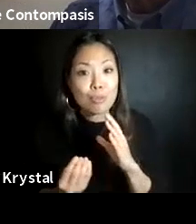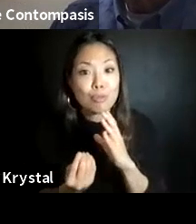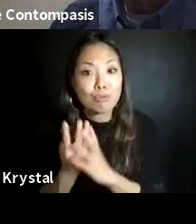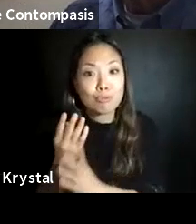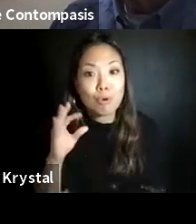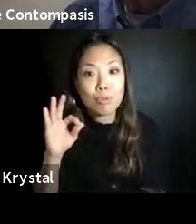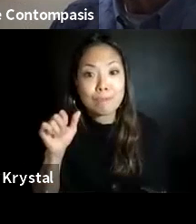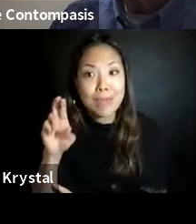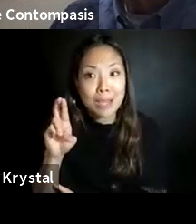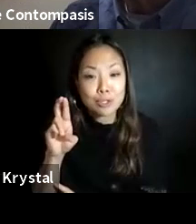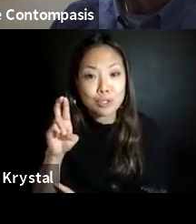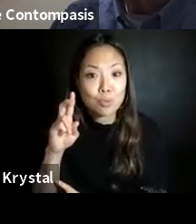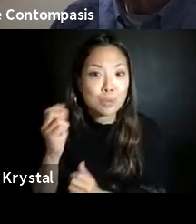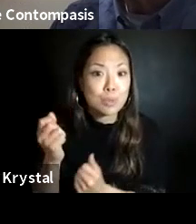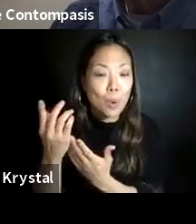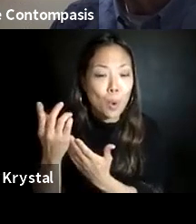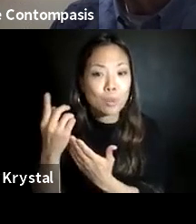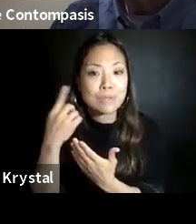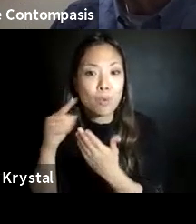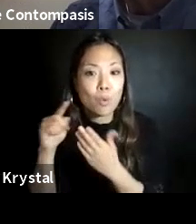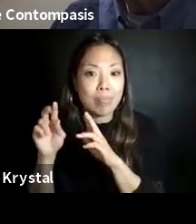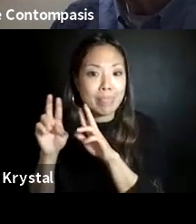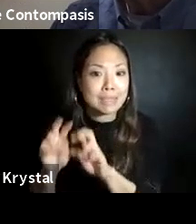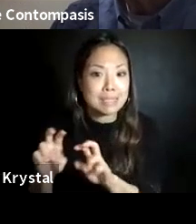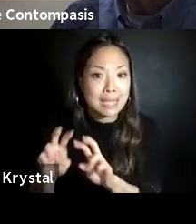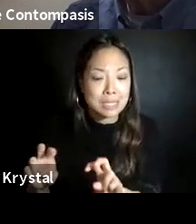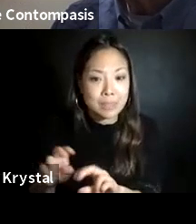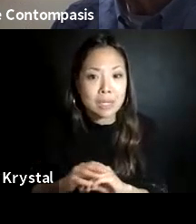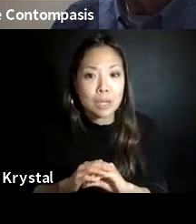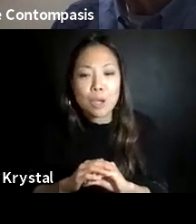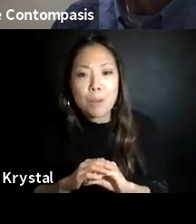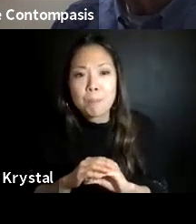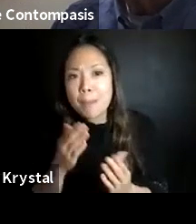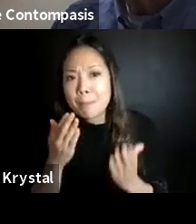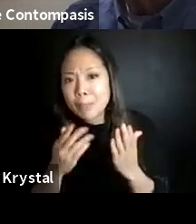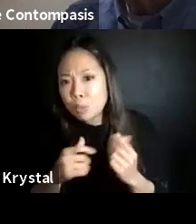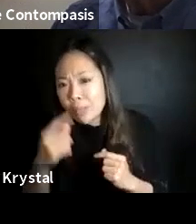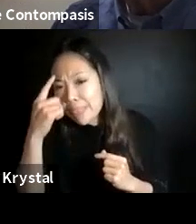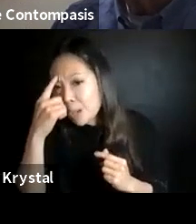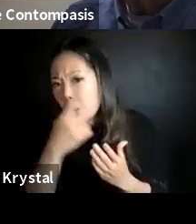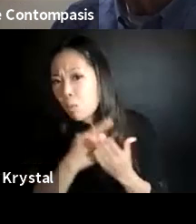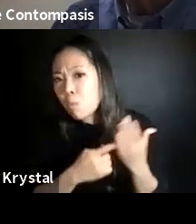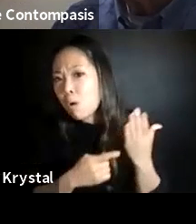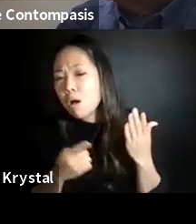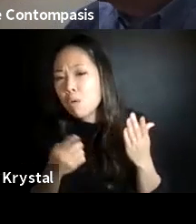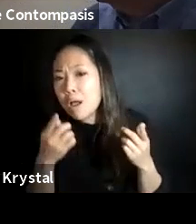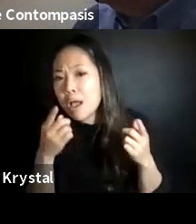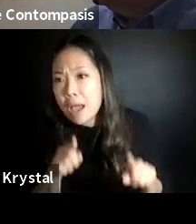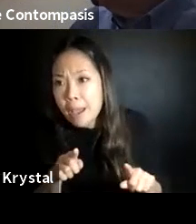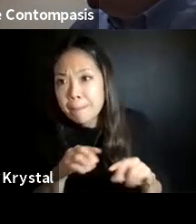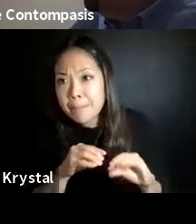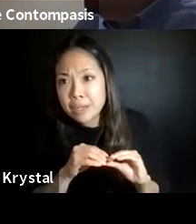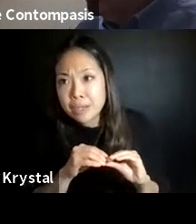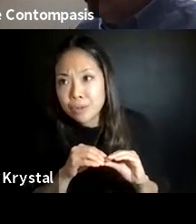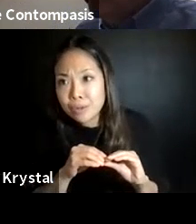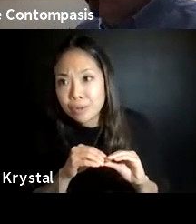only assessment? Have you ever thought about what would happen if they were adopted as an